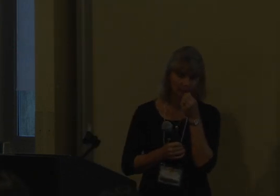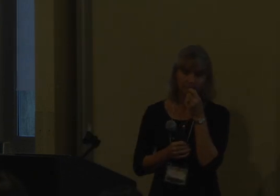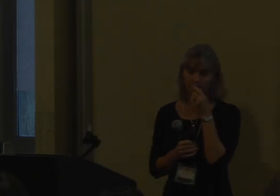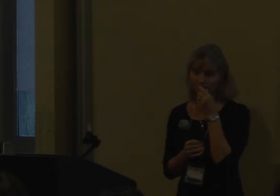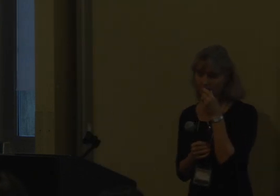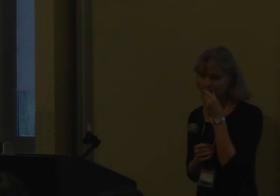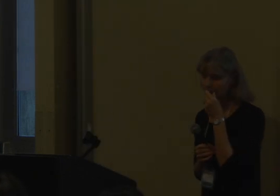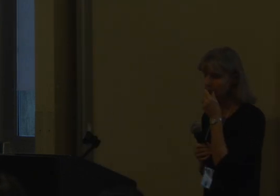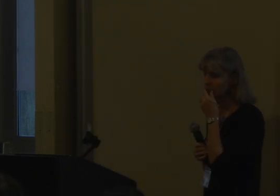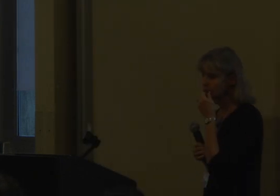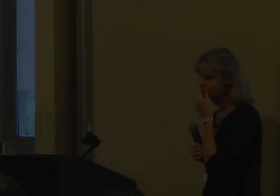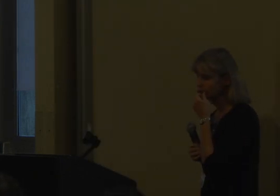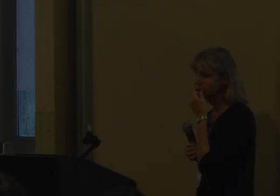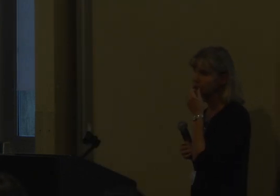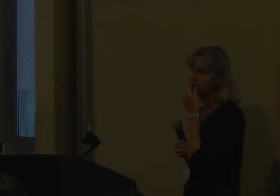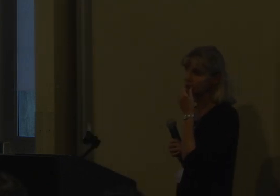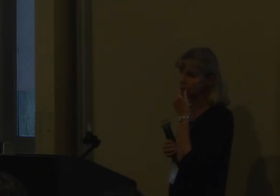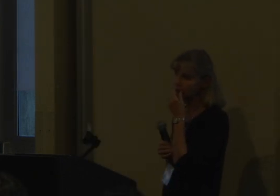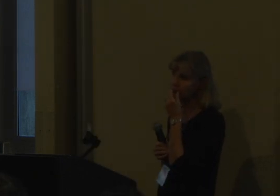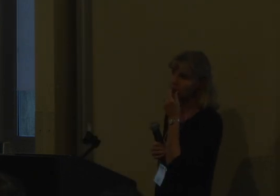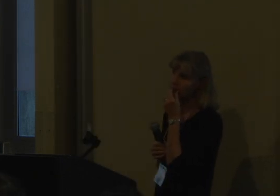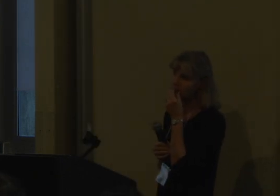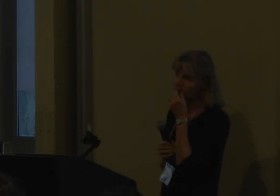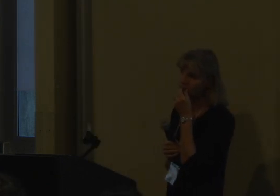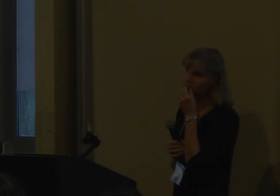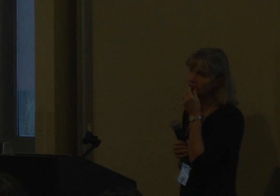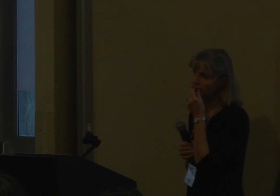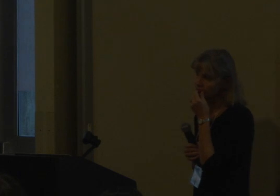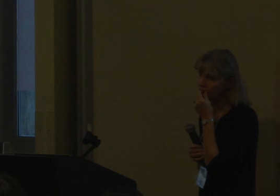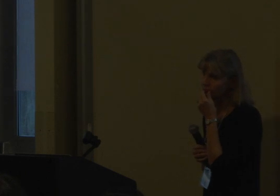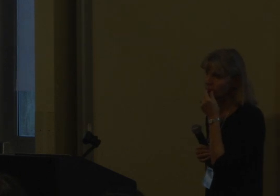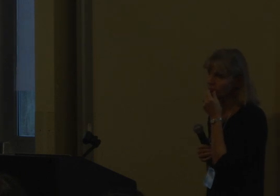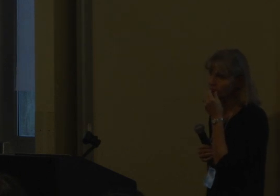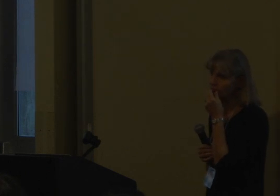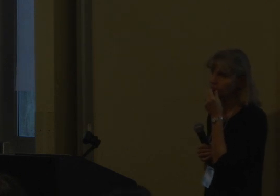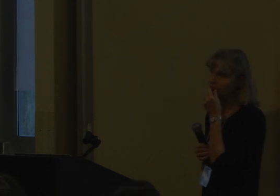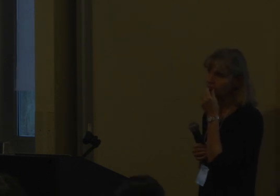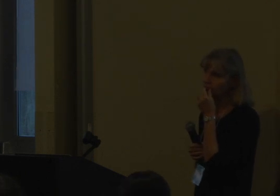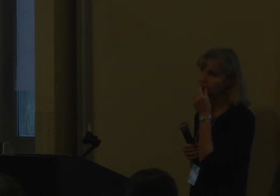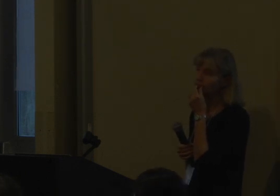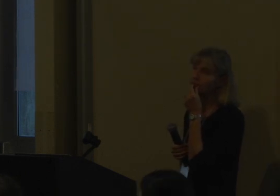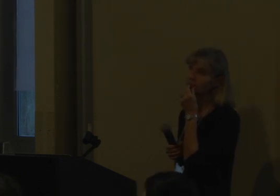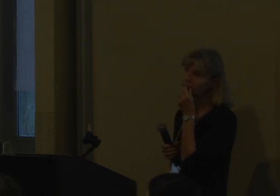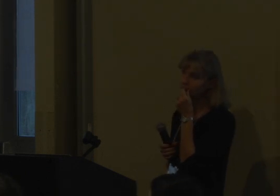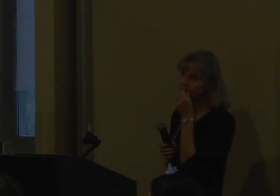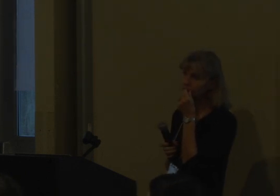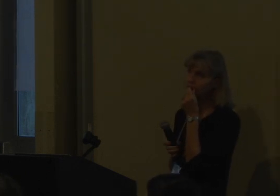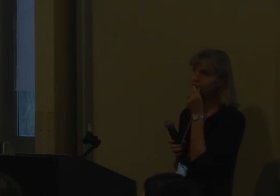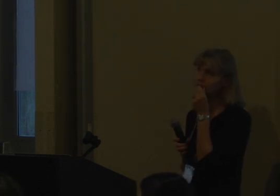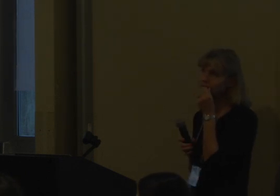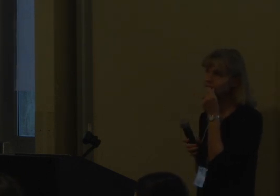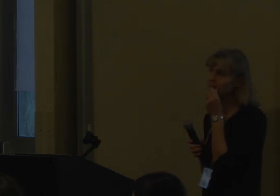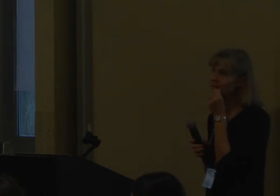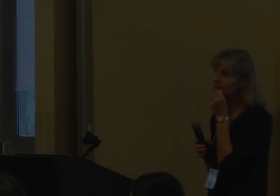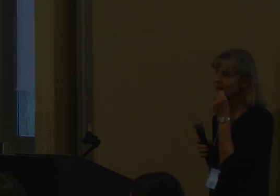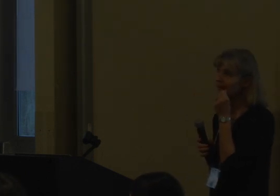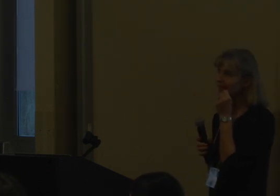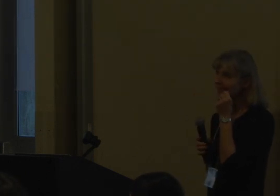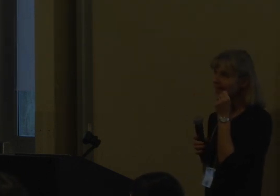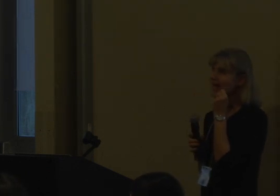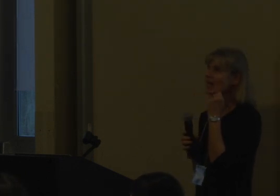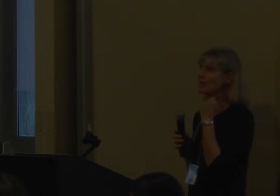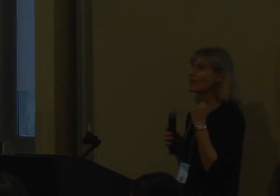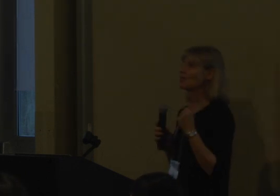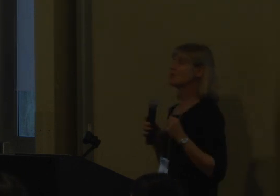to what these bimodal bilinguals are doing that even the Chinese English bilinguals wouldn't necessarily? I know that's a